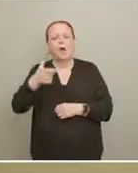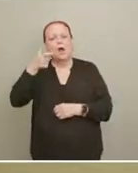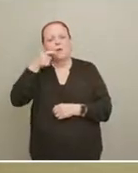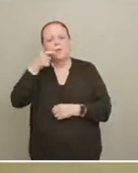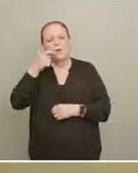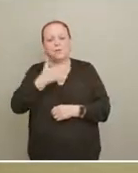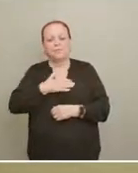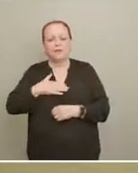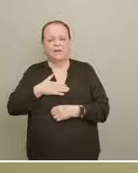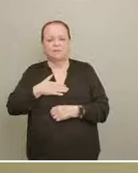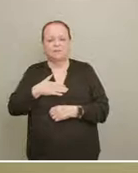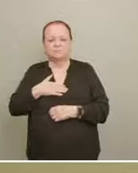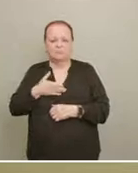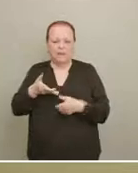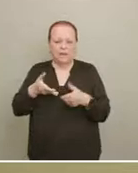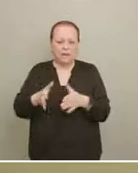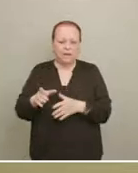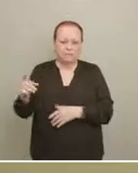line?